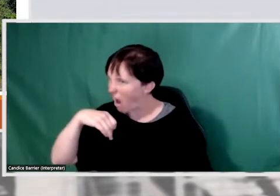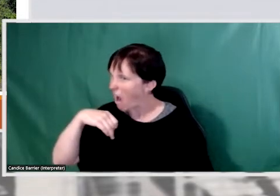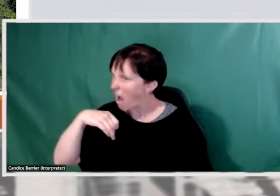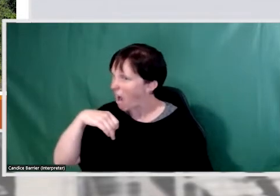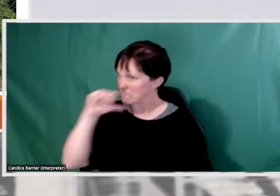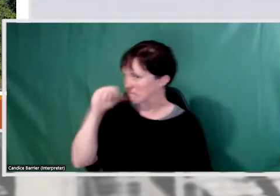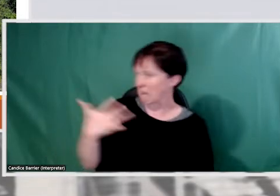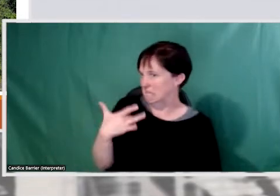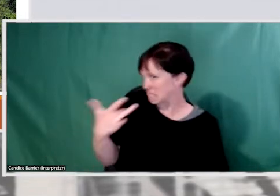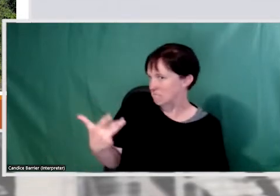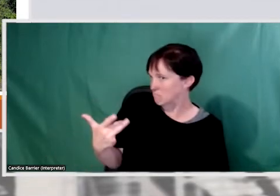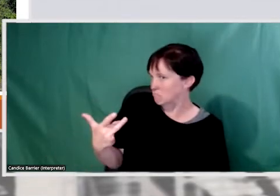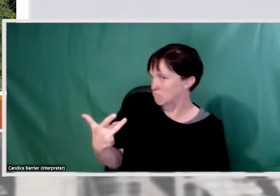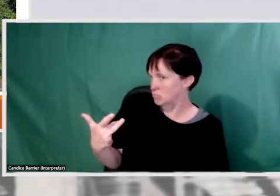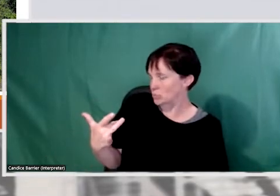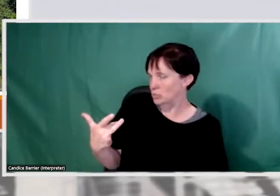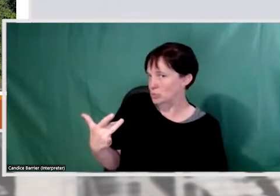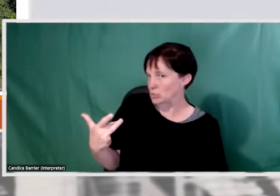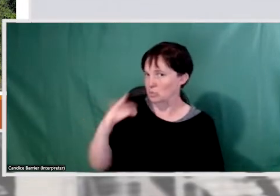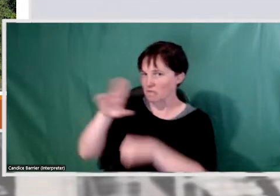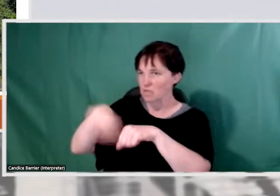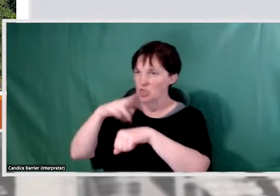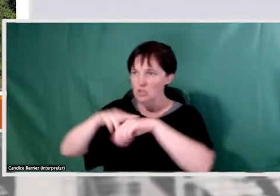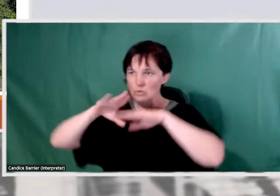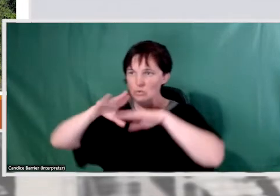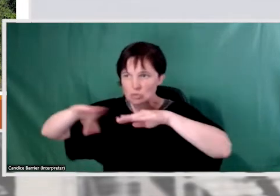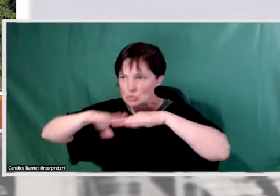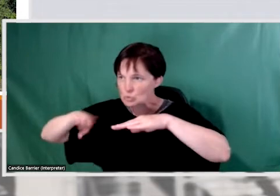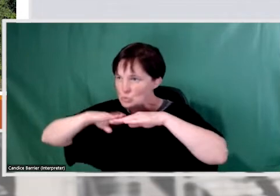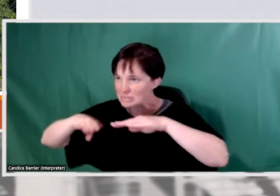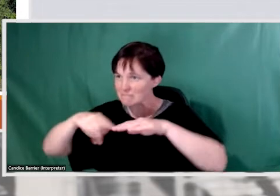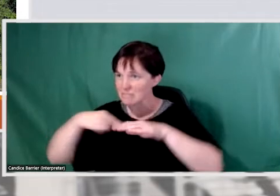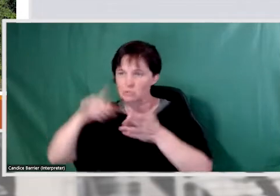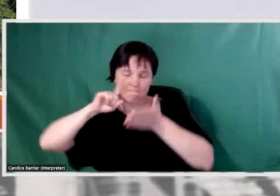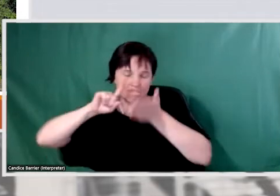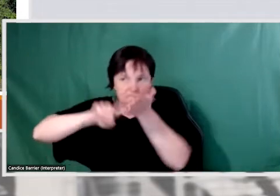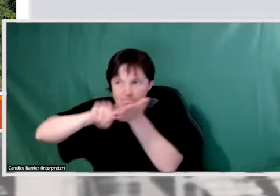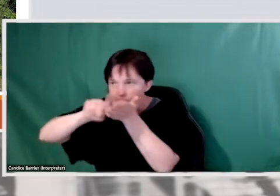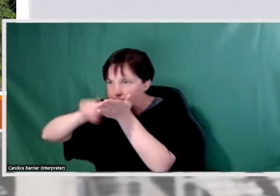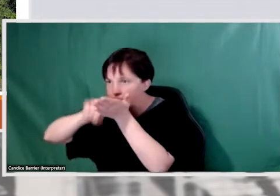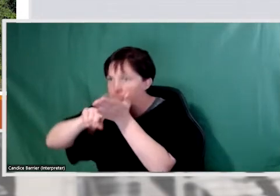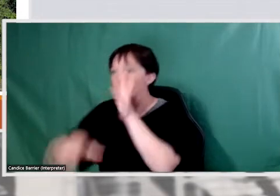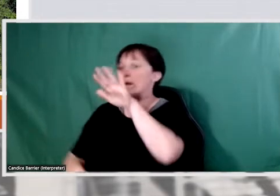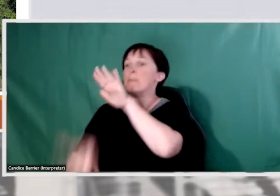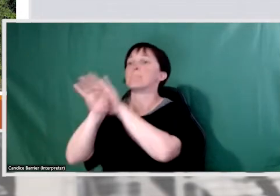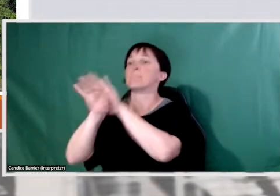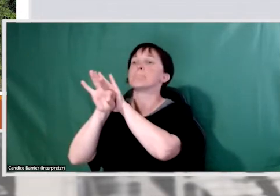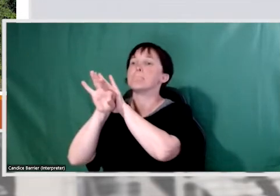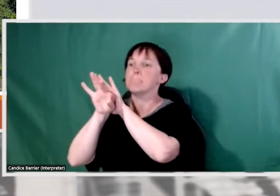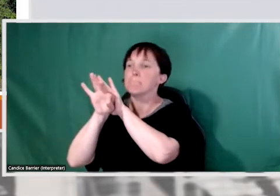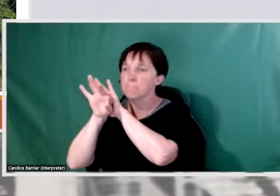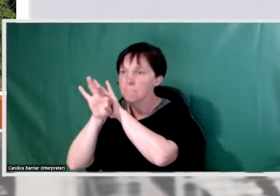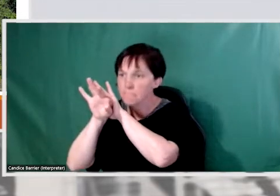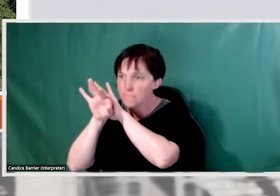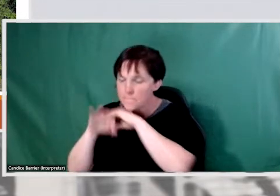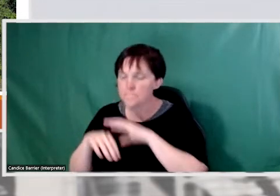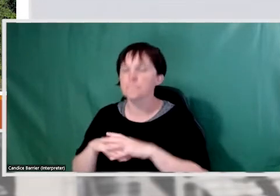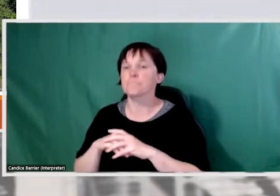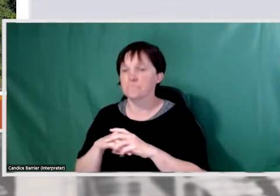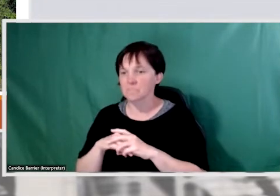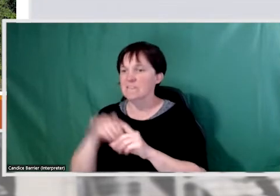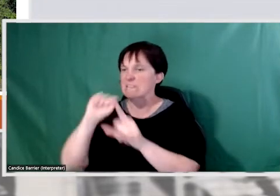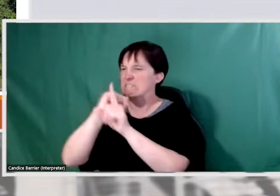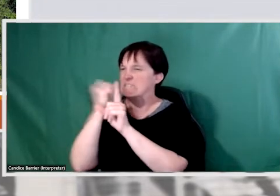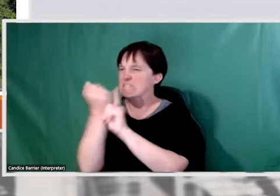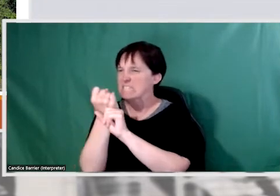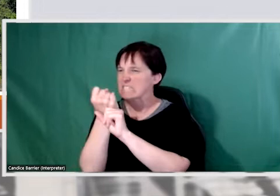of a normal swimming environment. And so we did an investigation and we discovered a condition